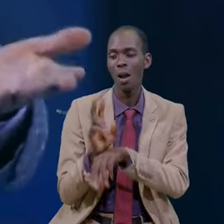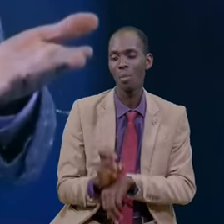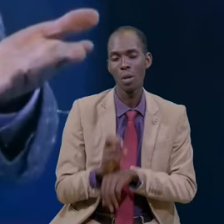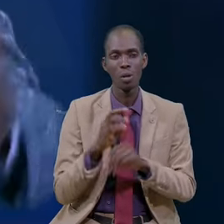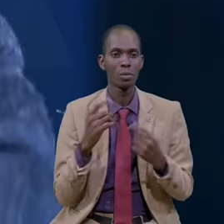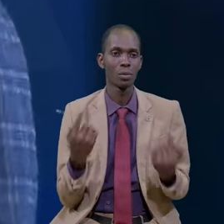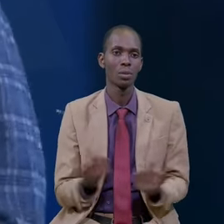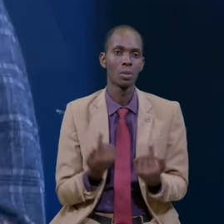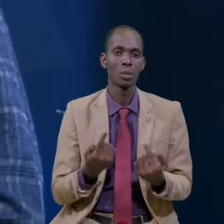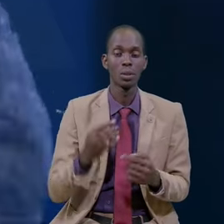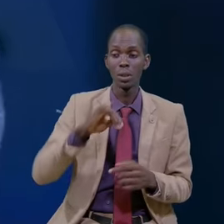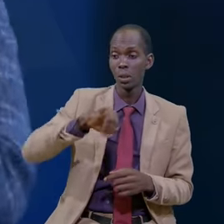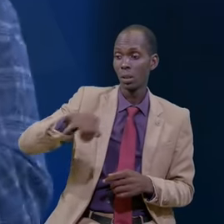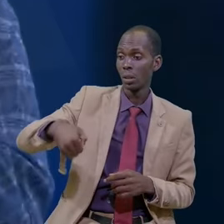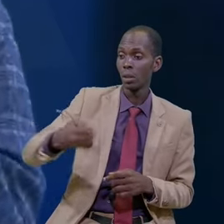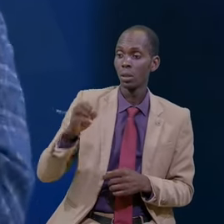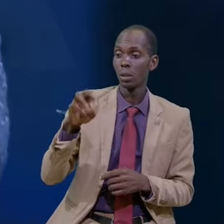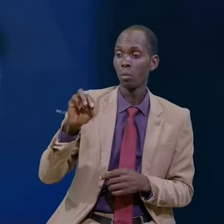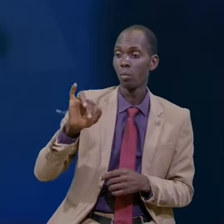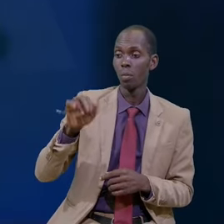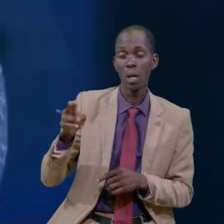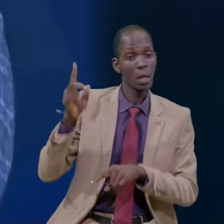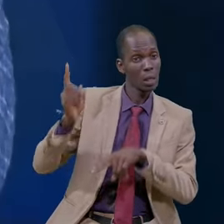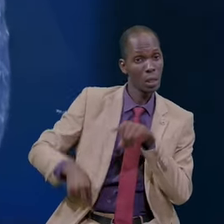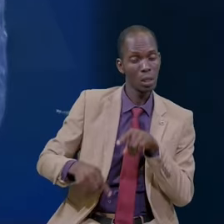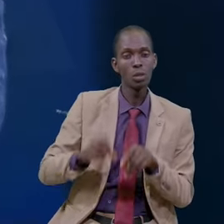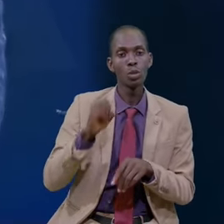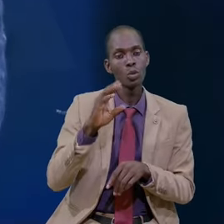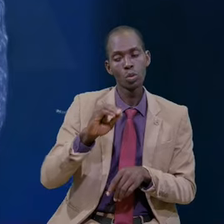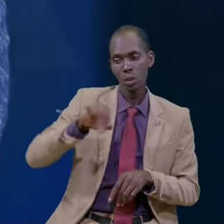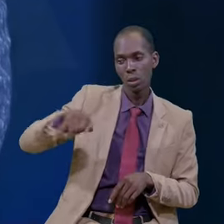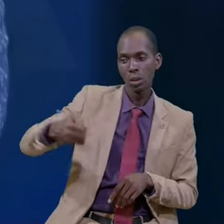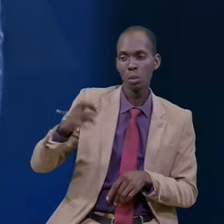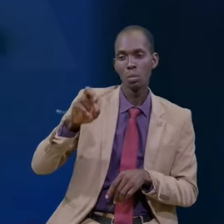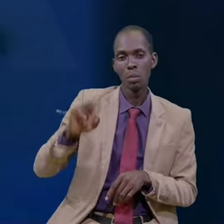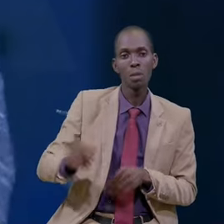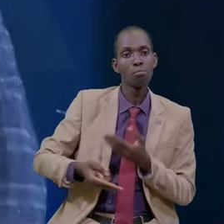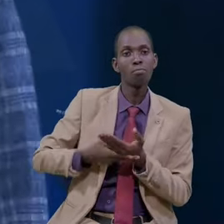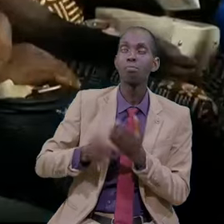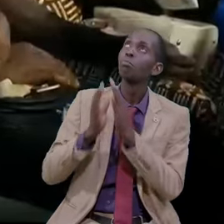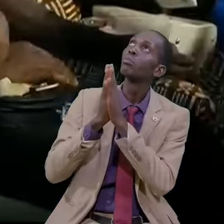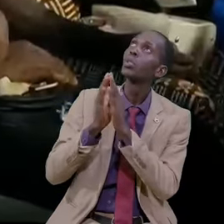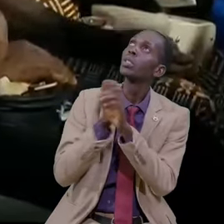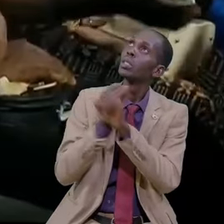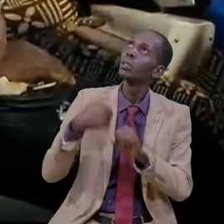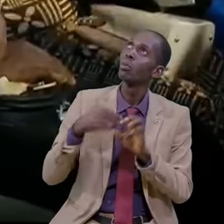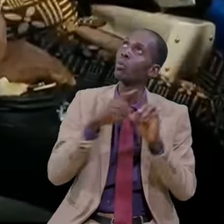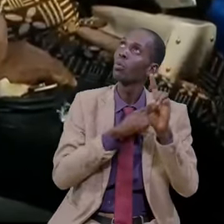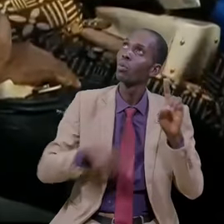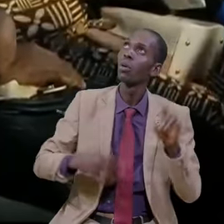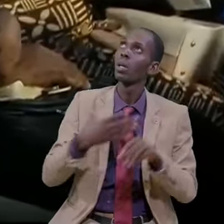Jeremiah could not do that and so he prayed Save Me Oh Lord and I shall be